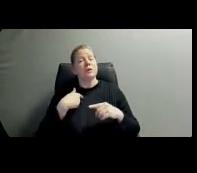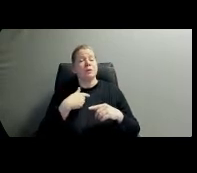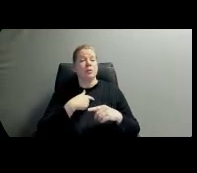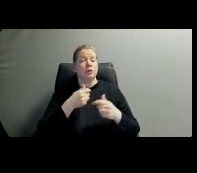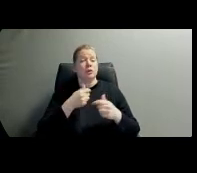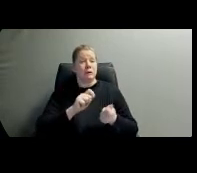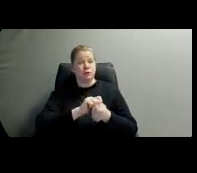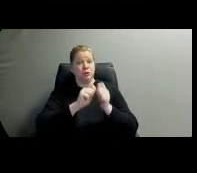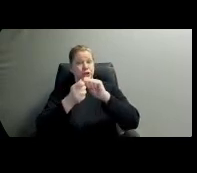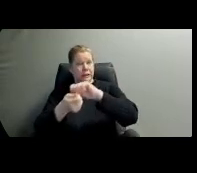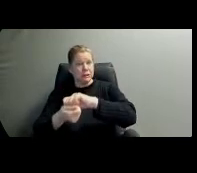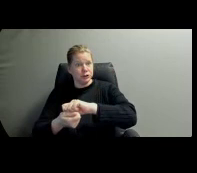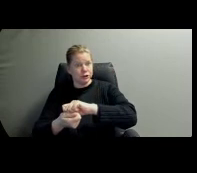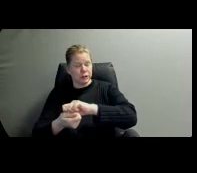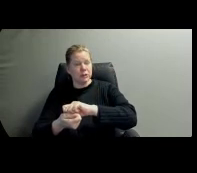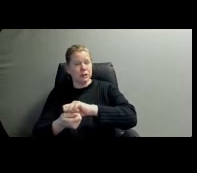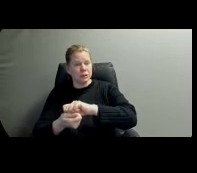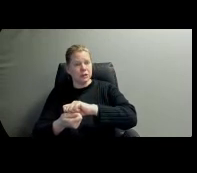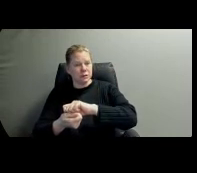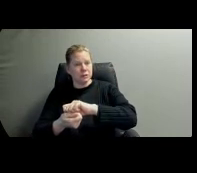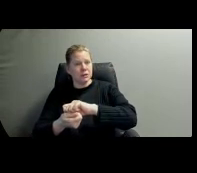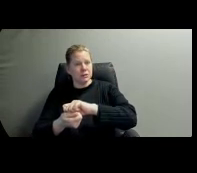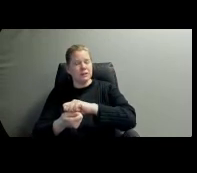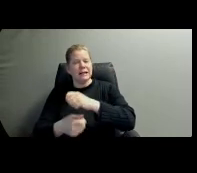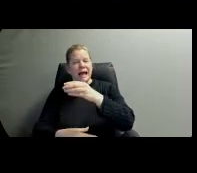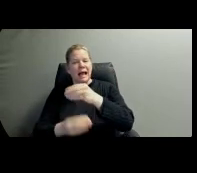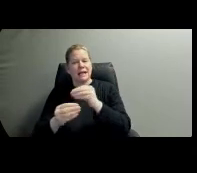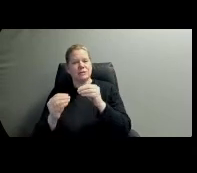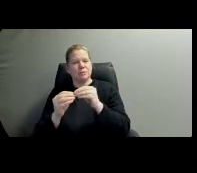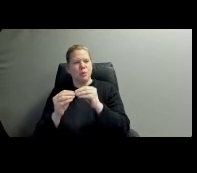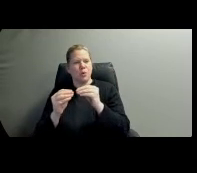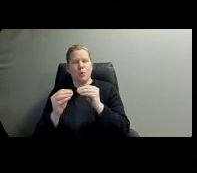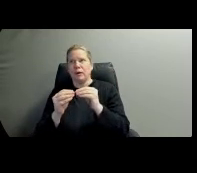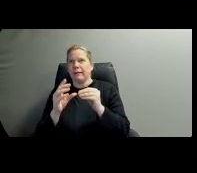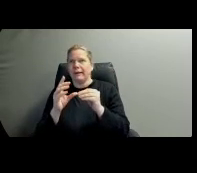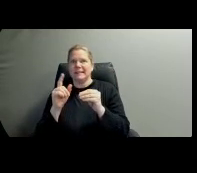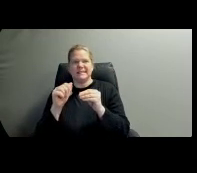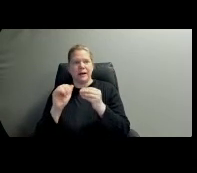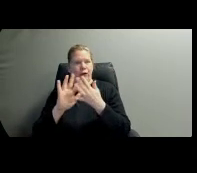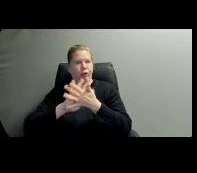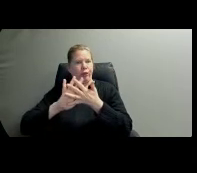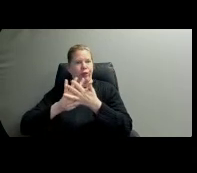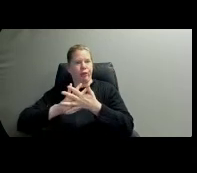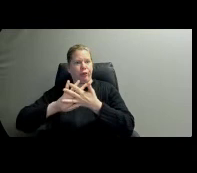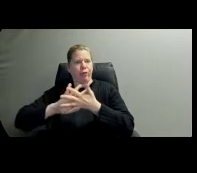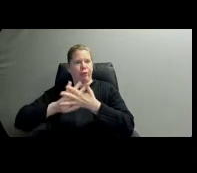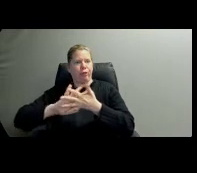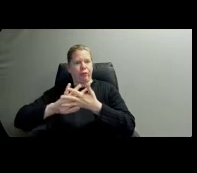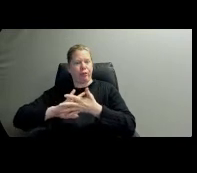independently, there is a lot of noise that is being added to that data point before training. So that